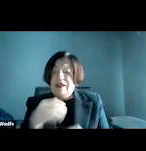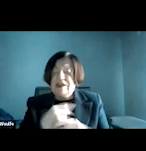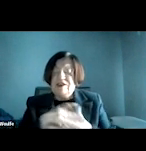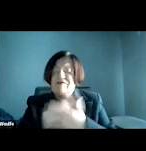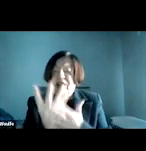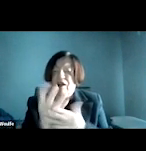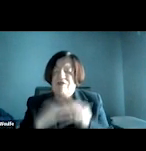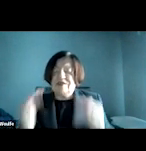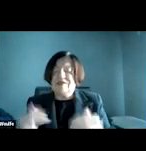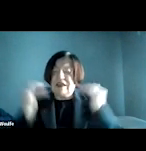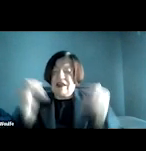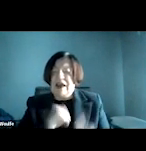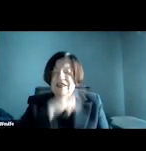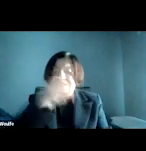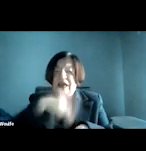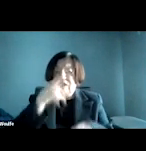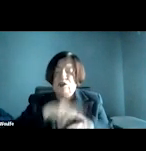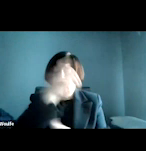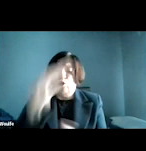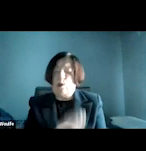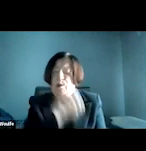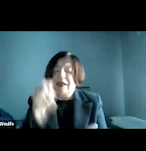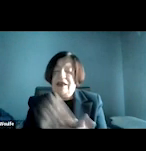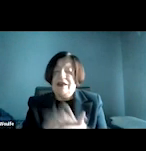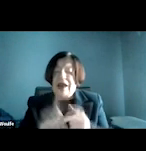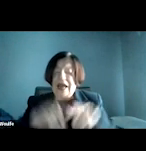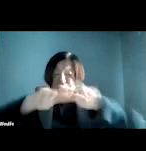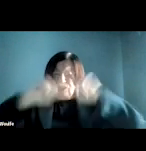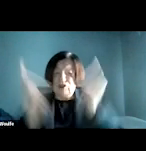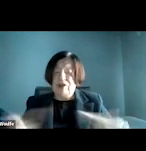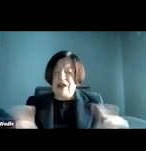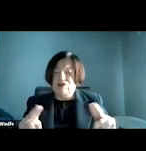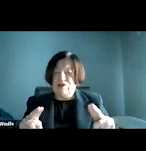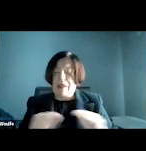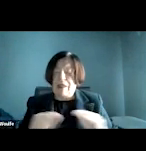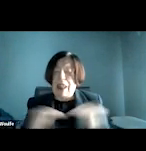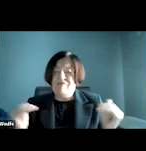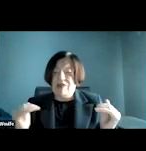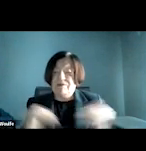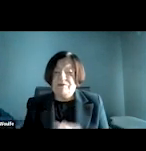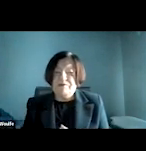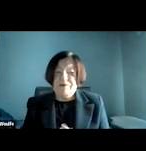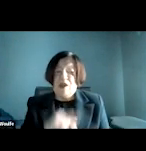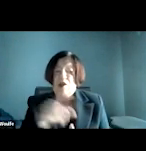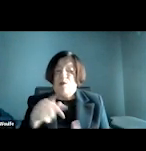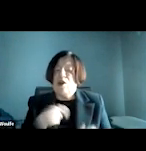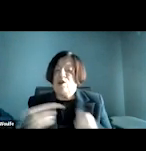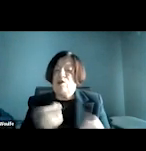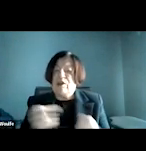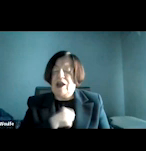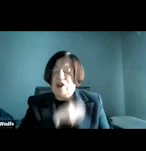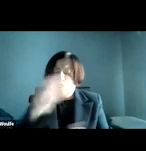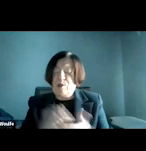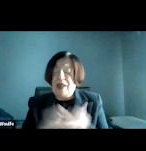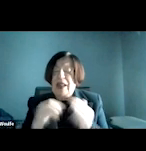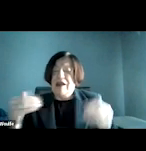of standards at national, European, and international level. And we are governed at European level